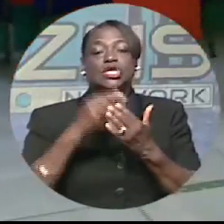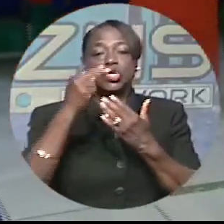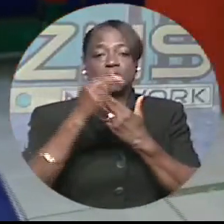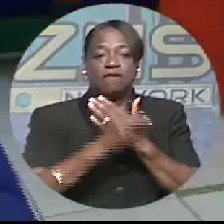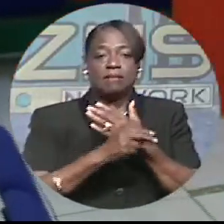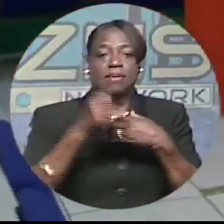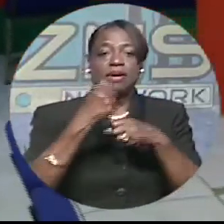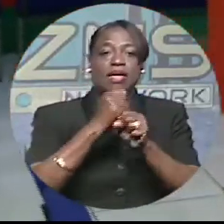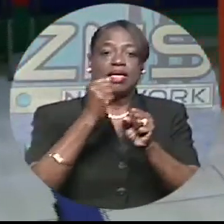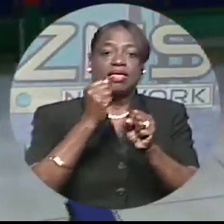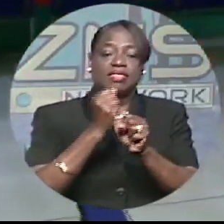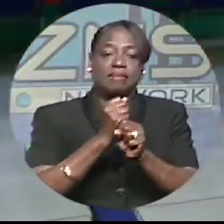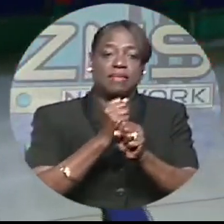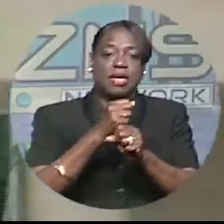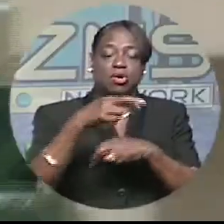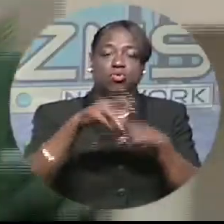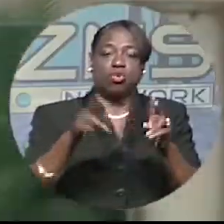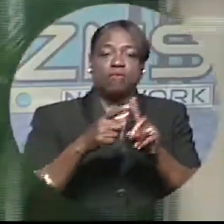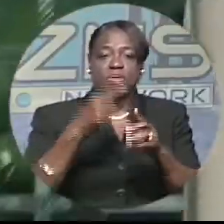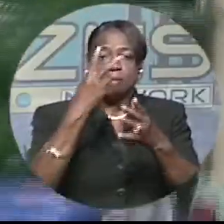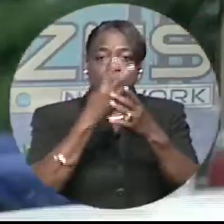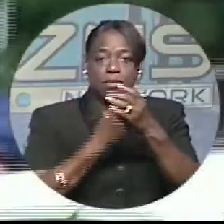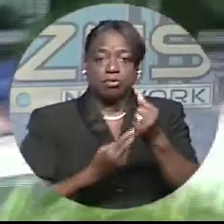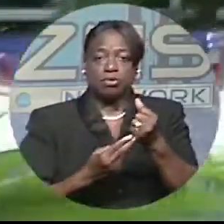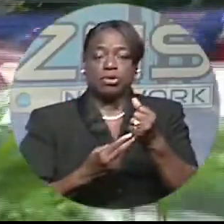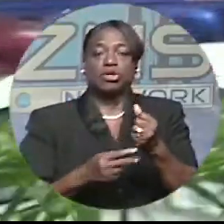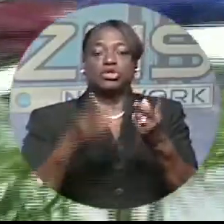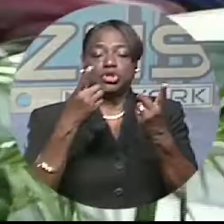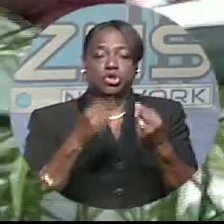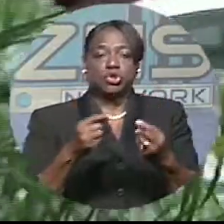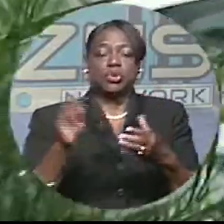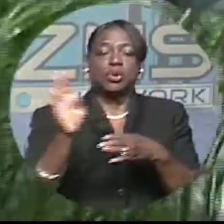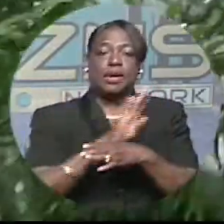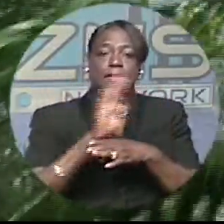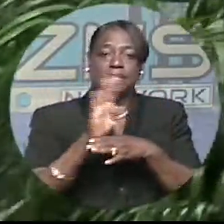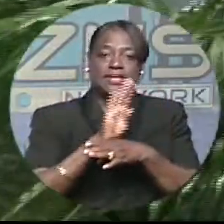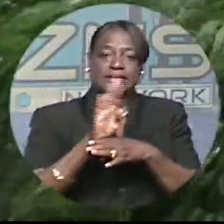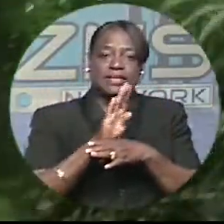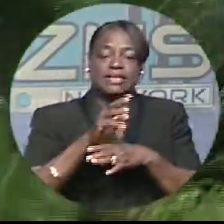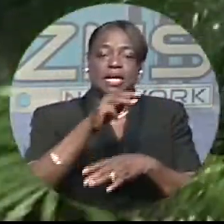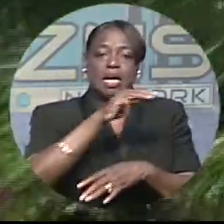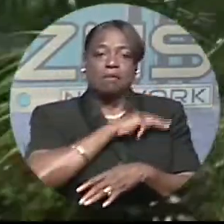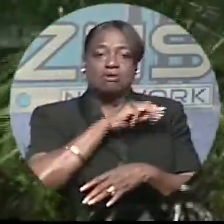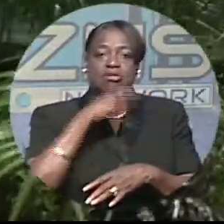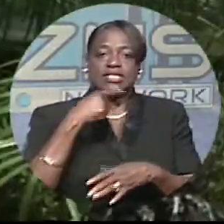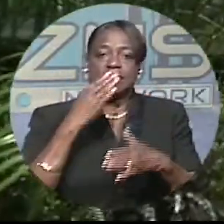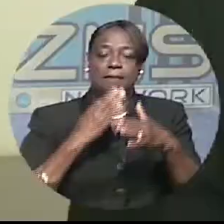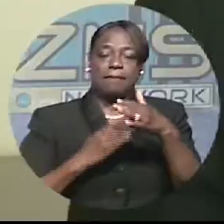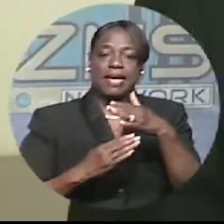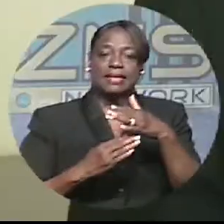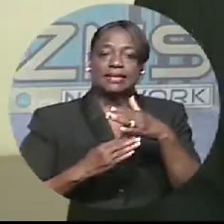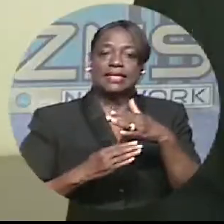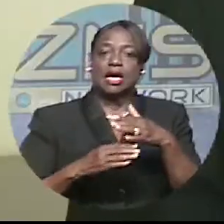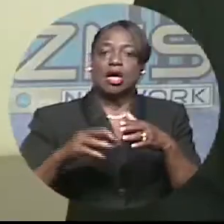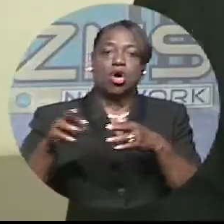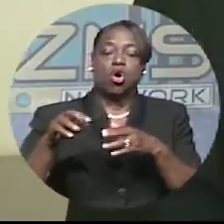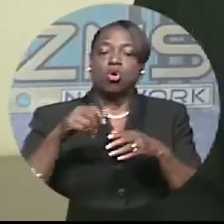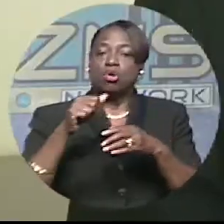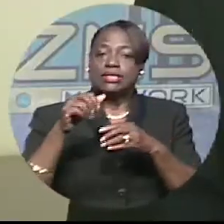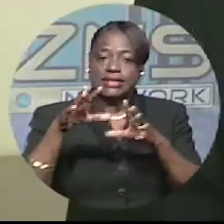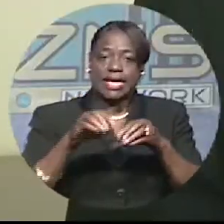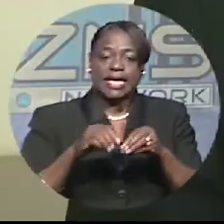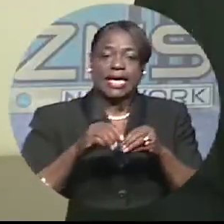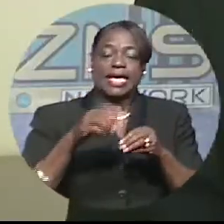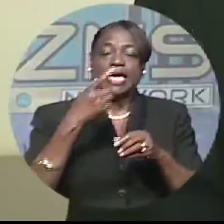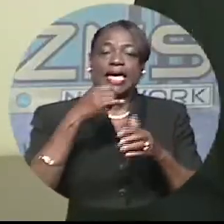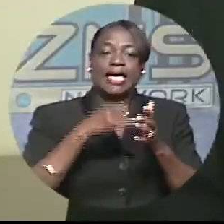and web shop operators to conduct business. Munro finds it contradictory as he revealed that banks are already taking his clients' money. It is